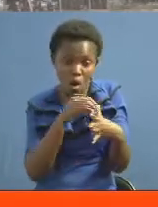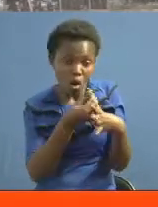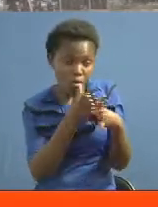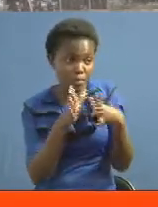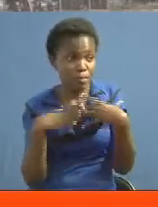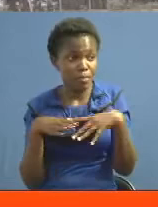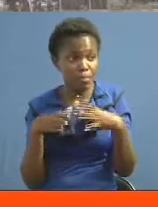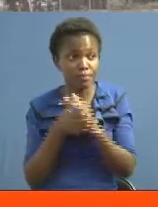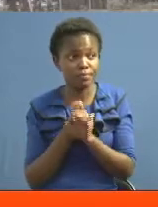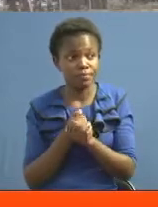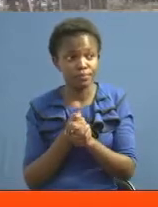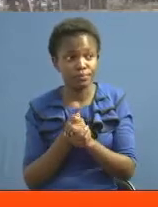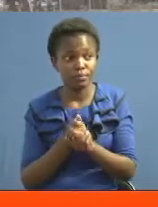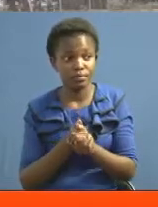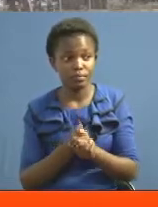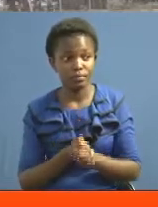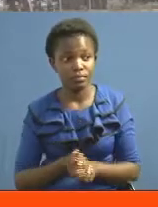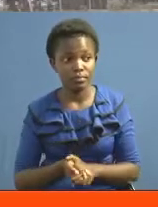the